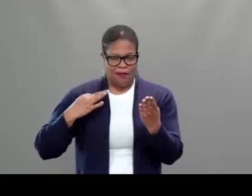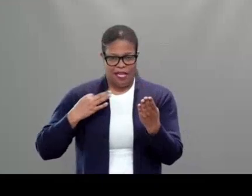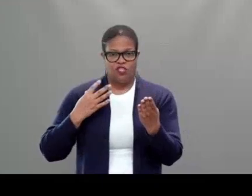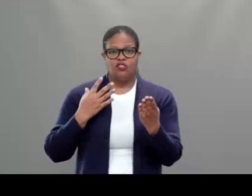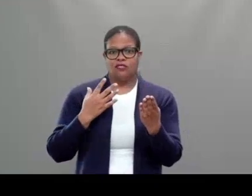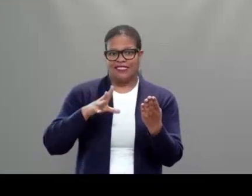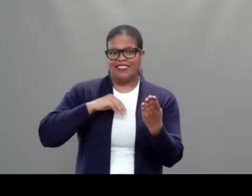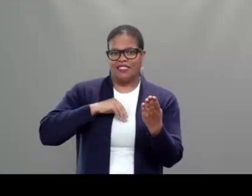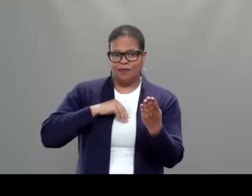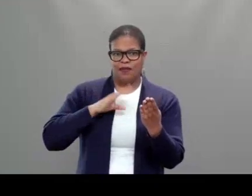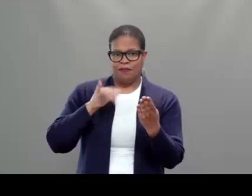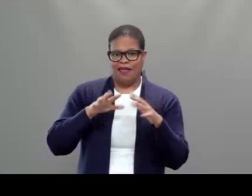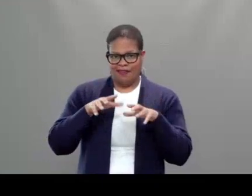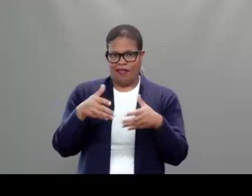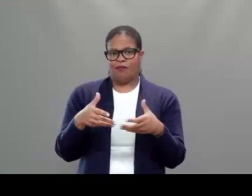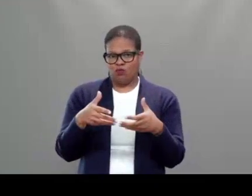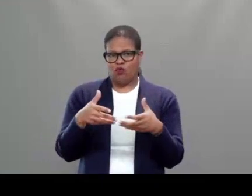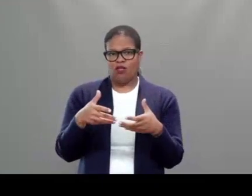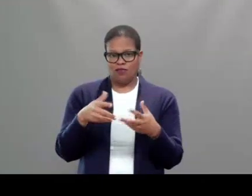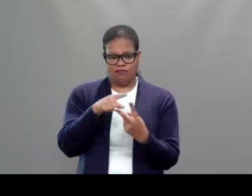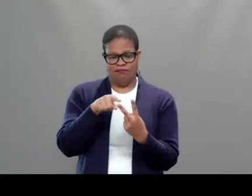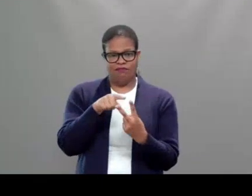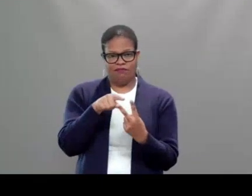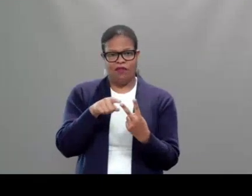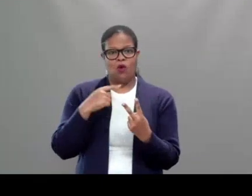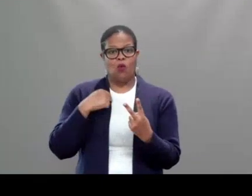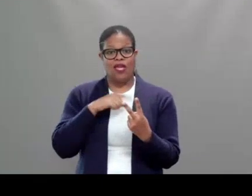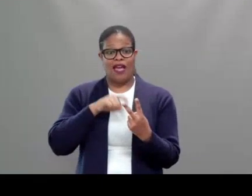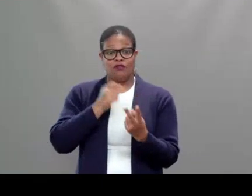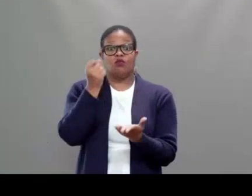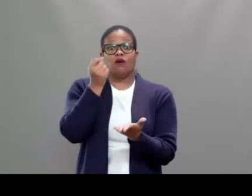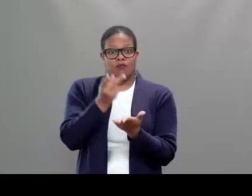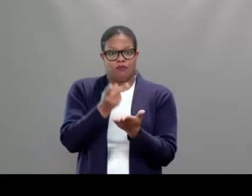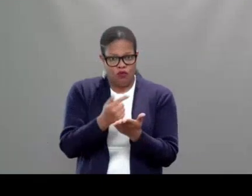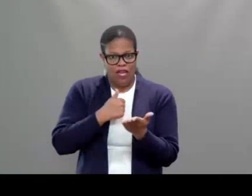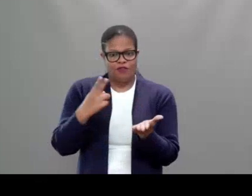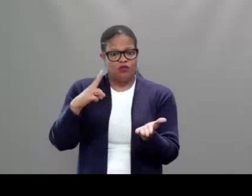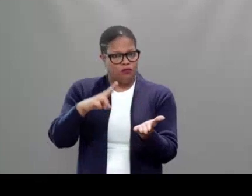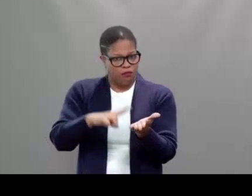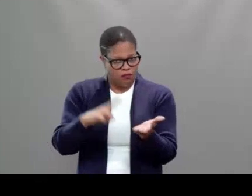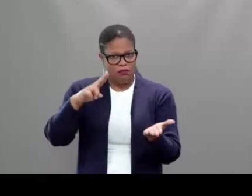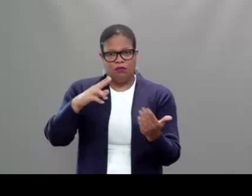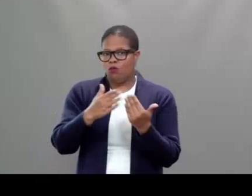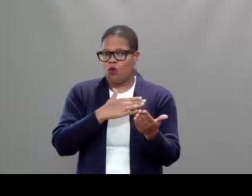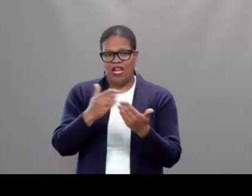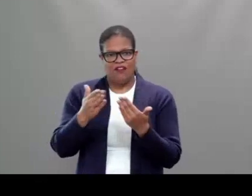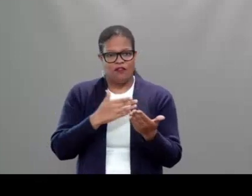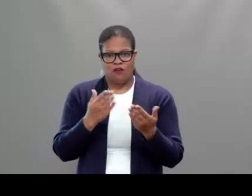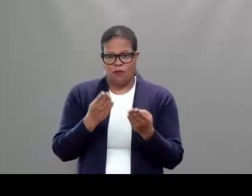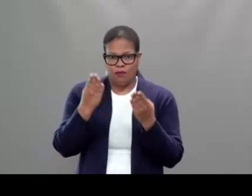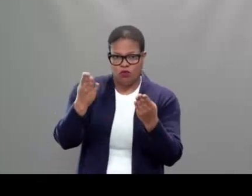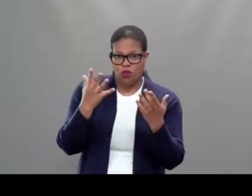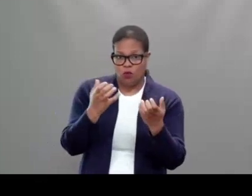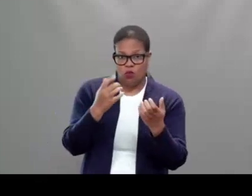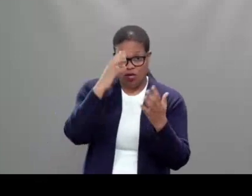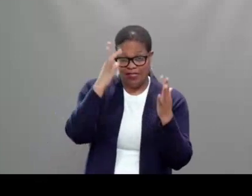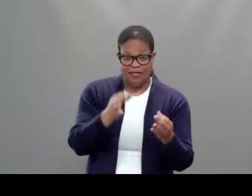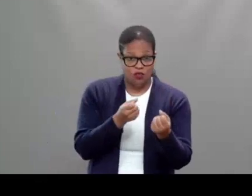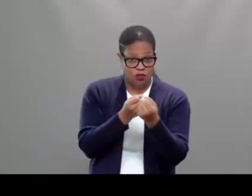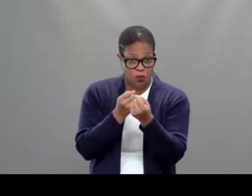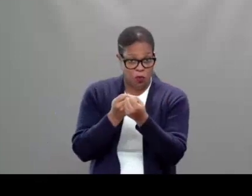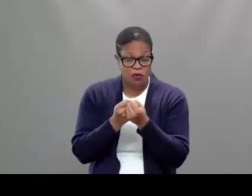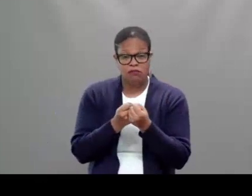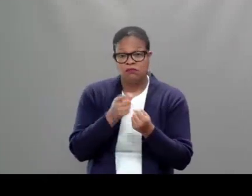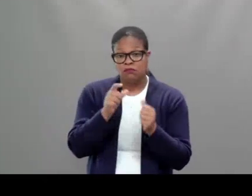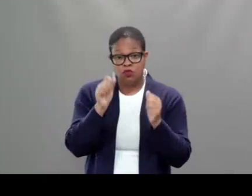accepted by the collaboratory. We have to sign off on whatever proposals we want to support. And